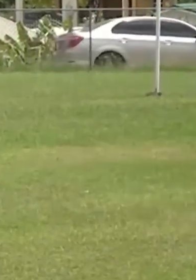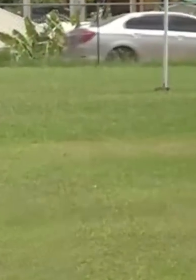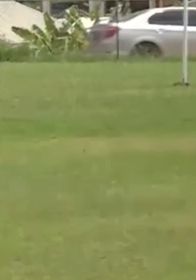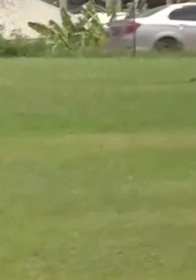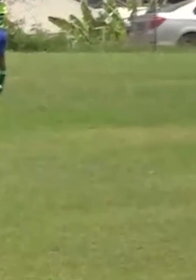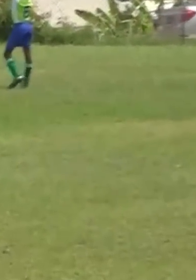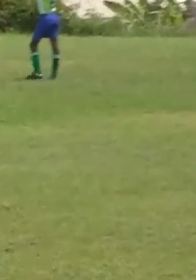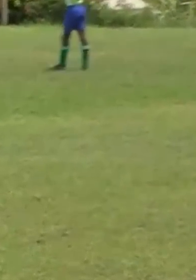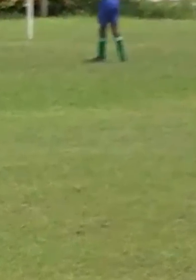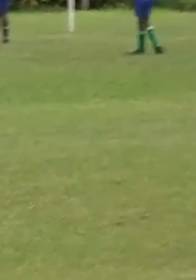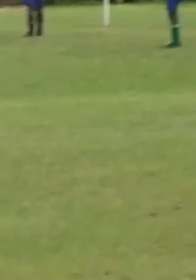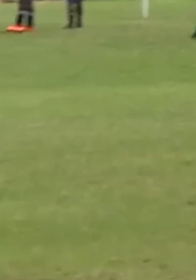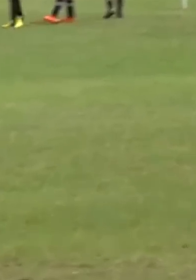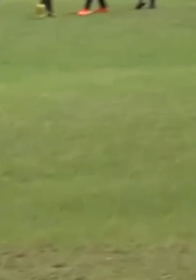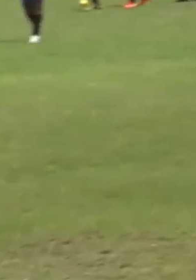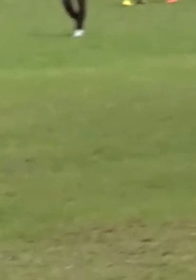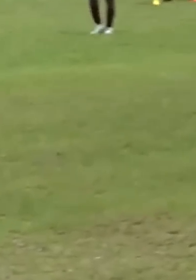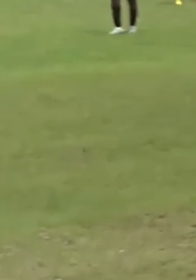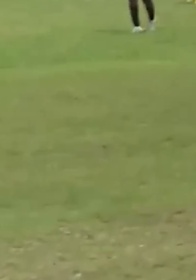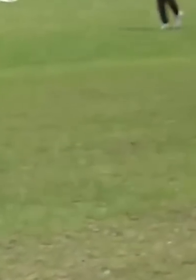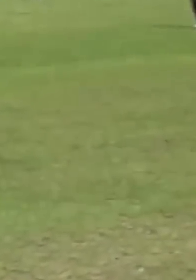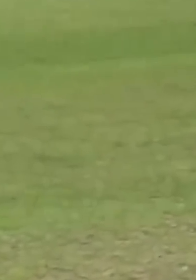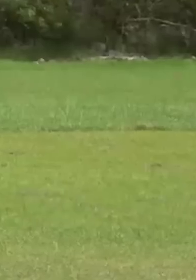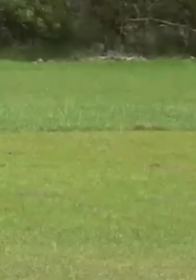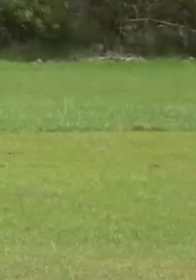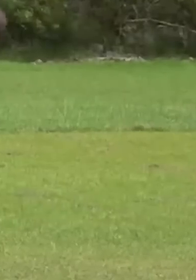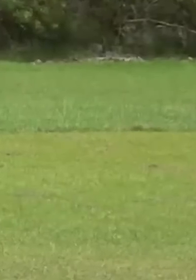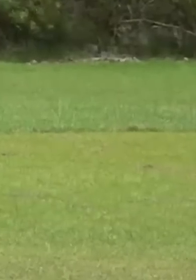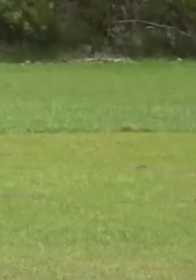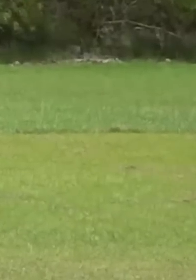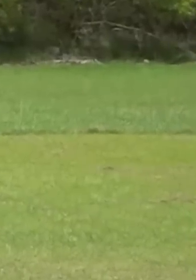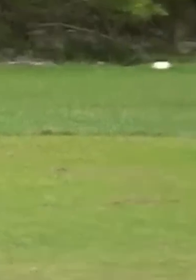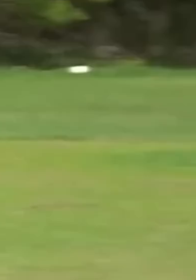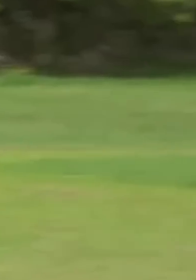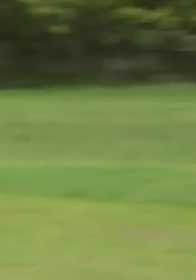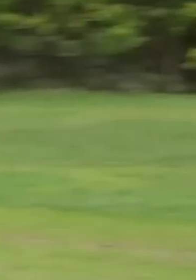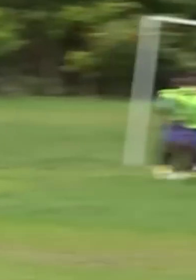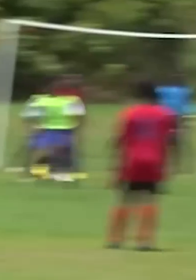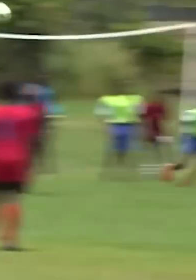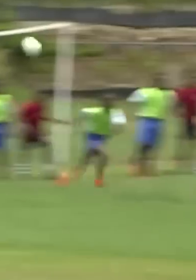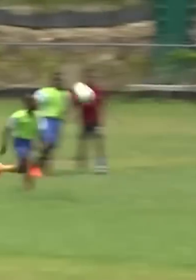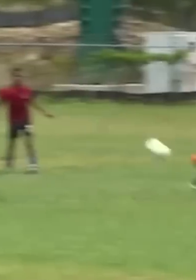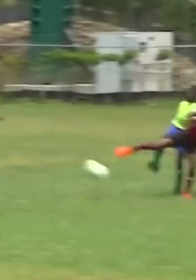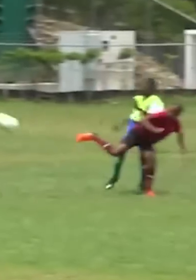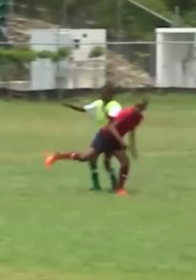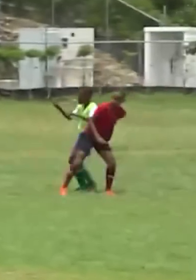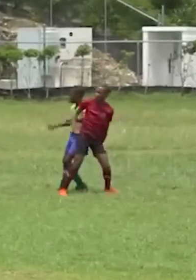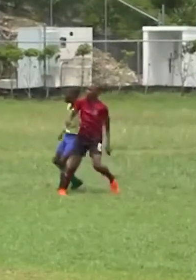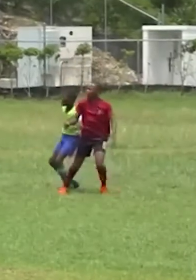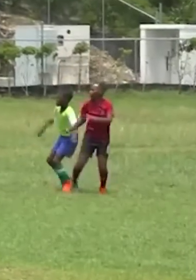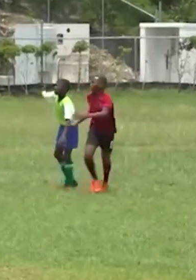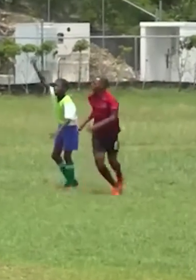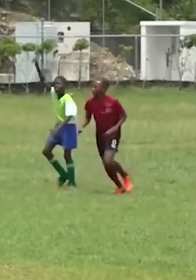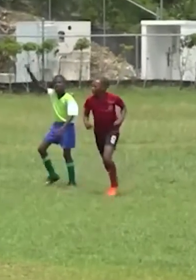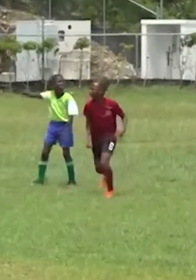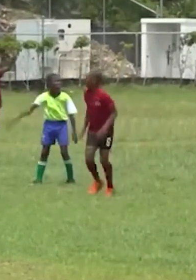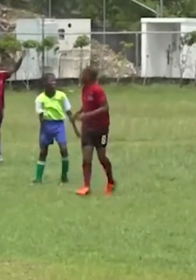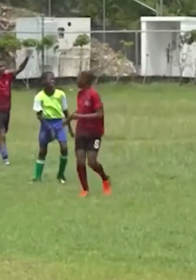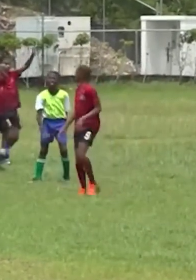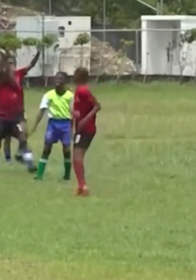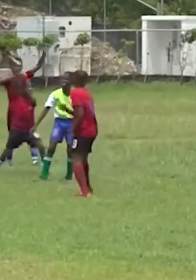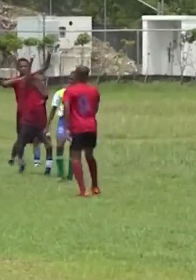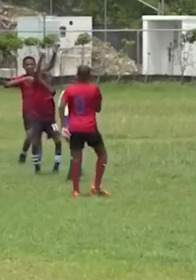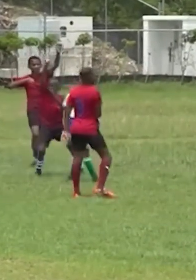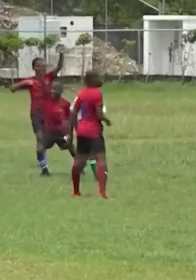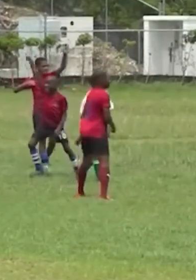the celebration, lovely to see. Move along to the second half, St. Stephen's with a corner, and this is a clear penalty